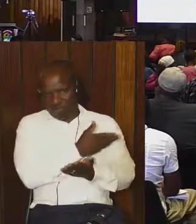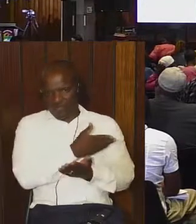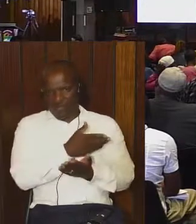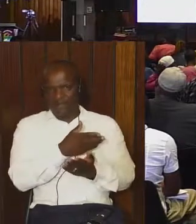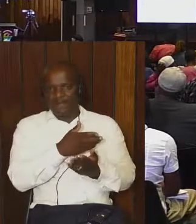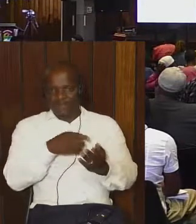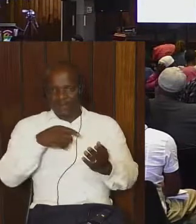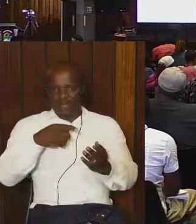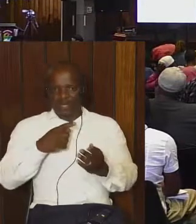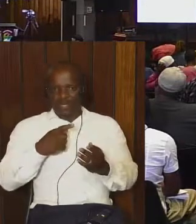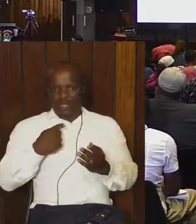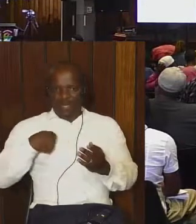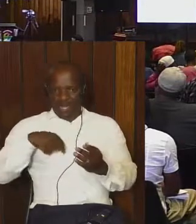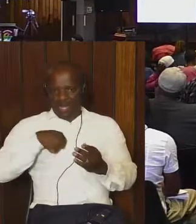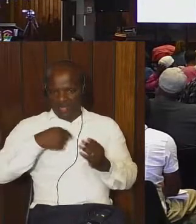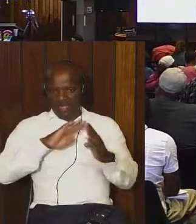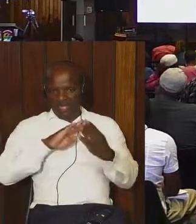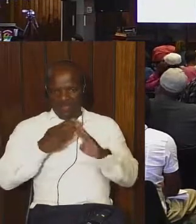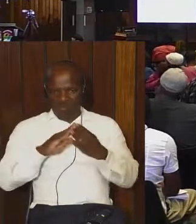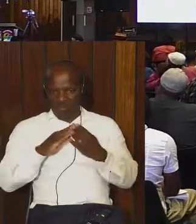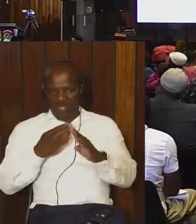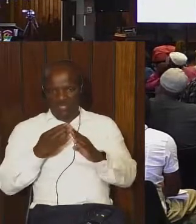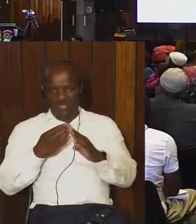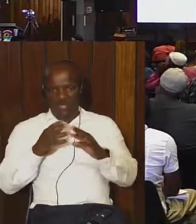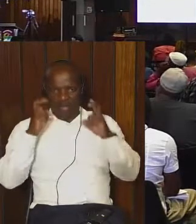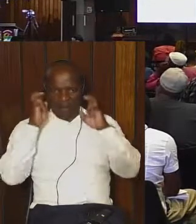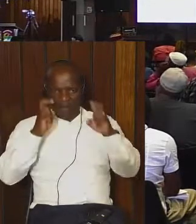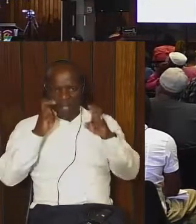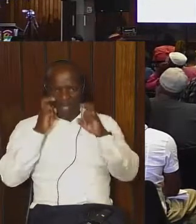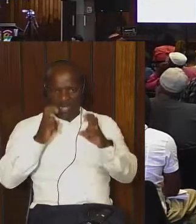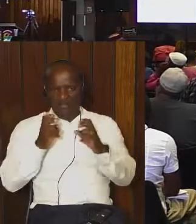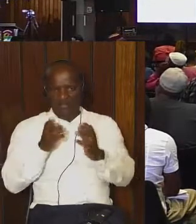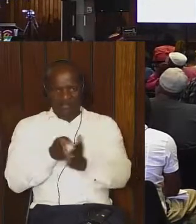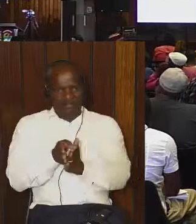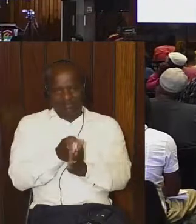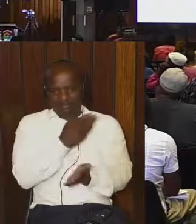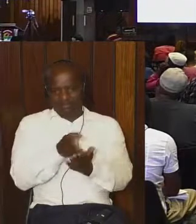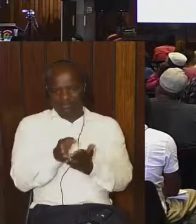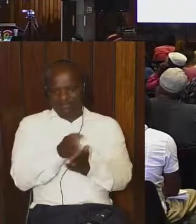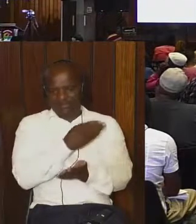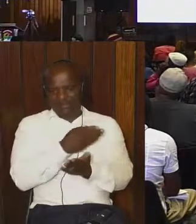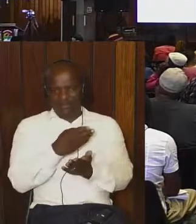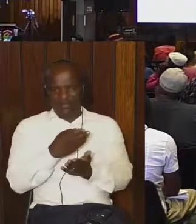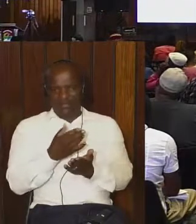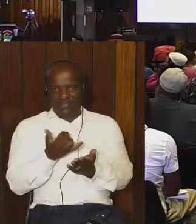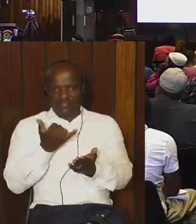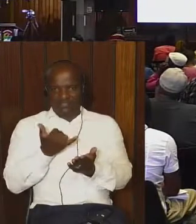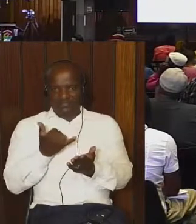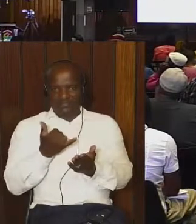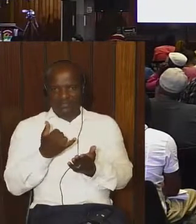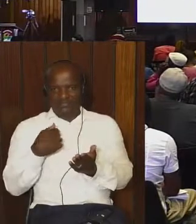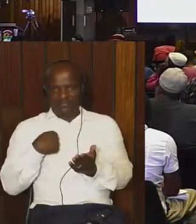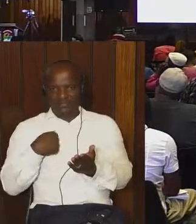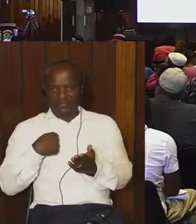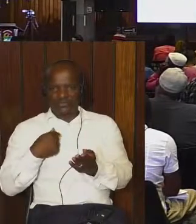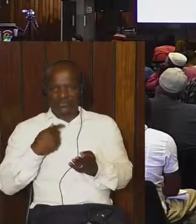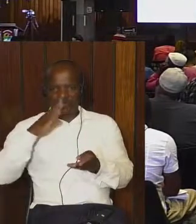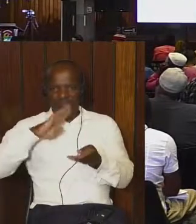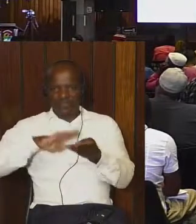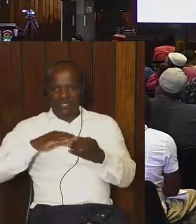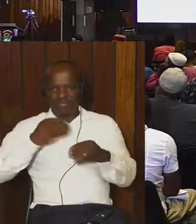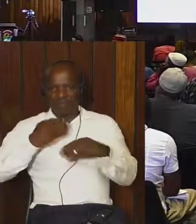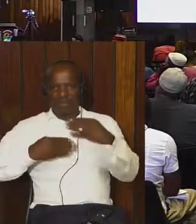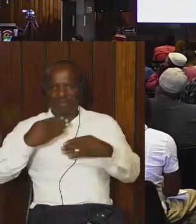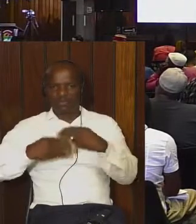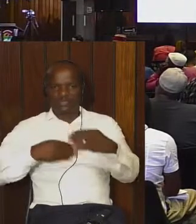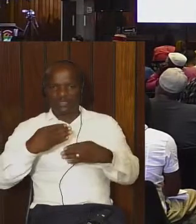the commuters. Now we are having a problem because I heard that the tender process ended on